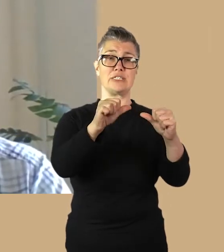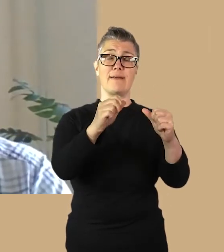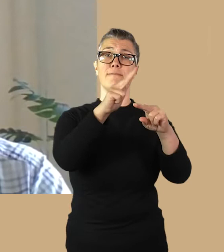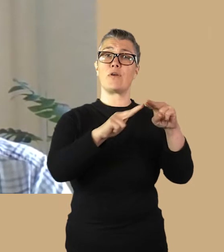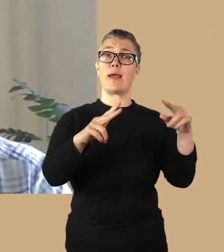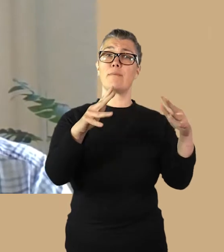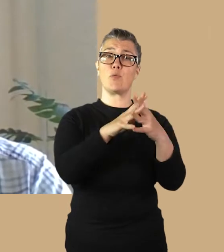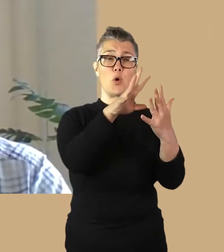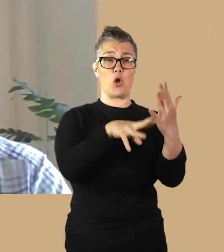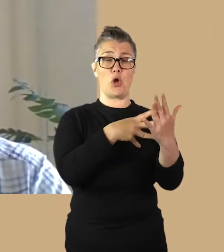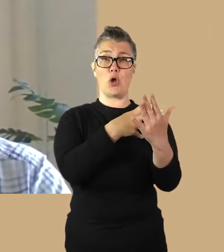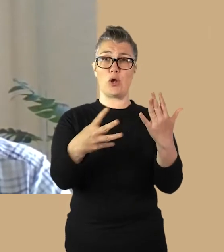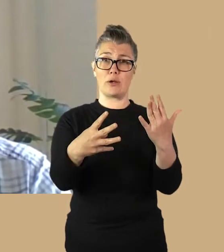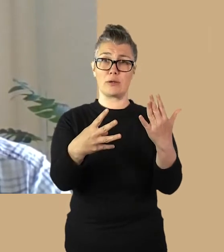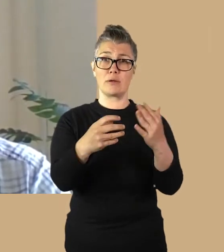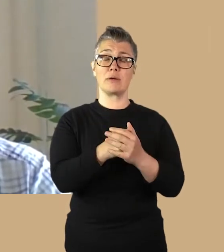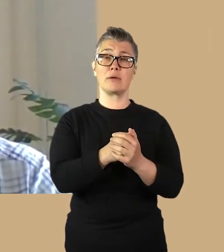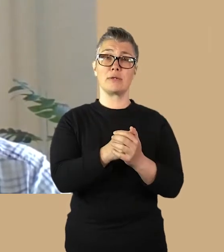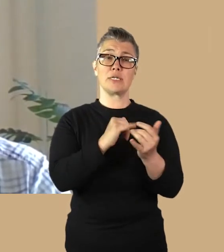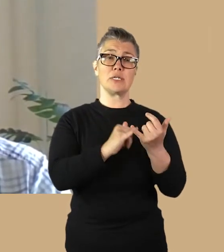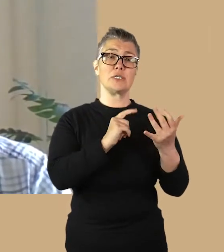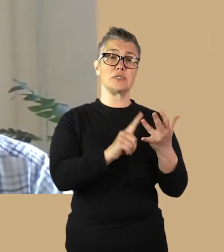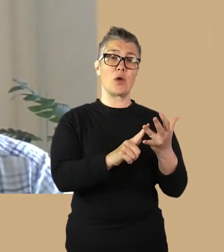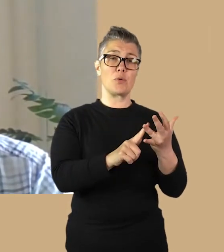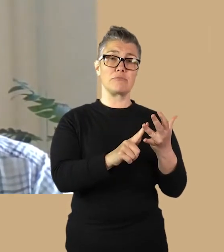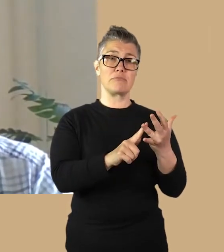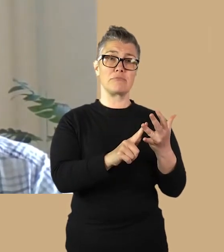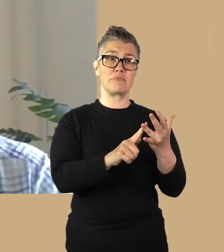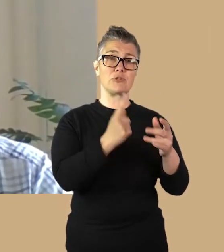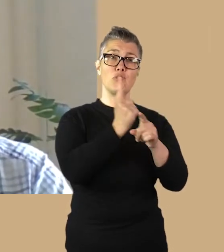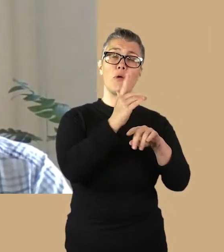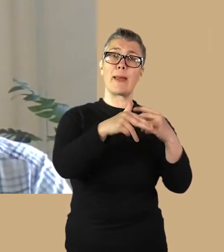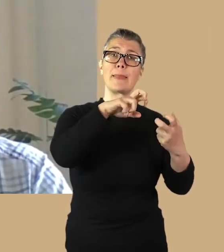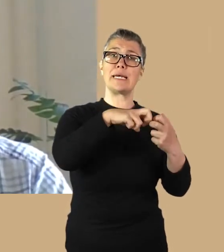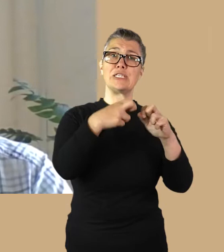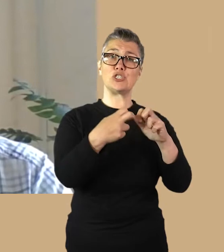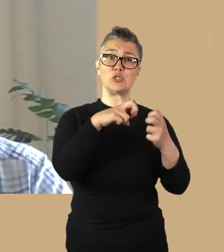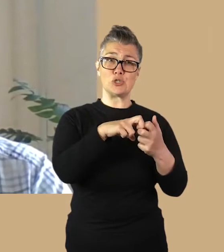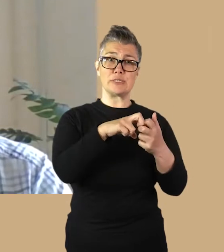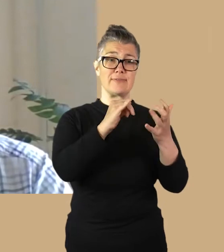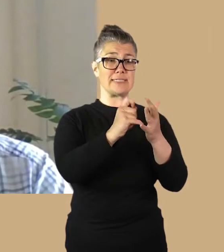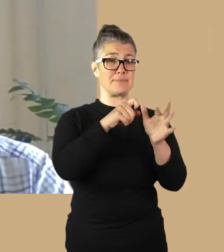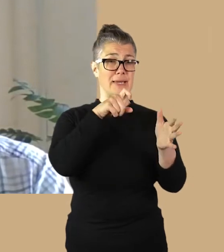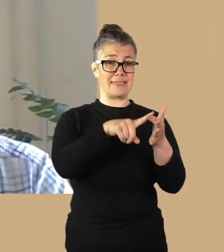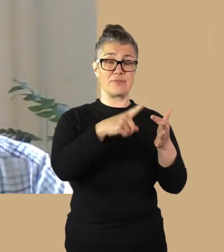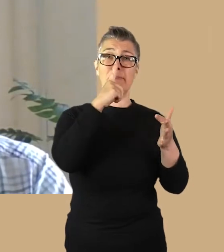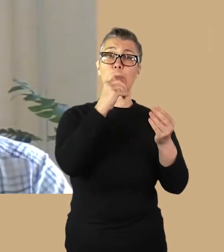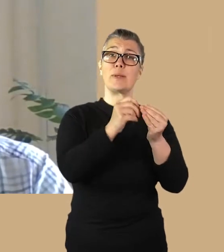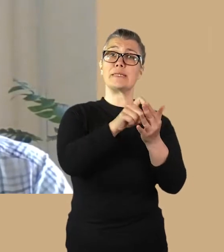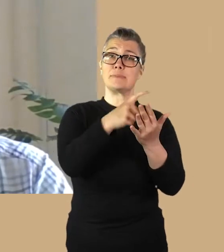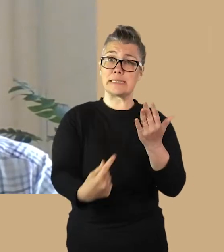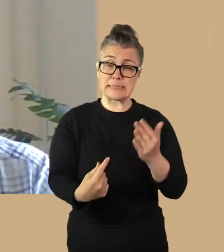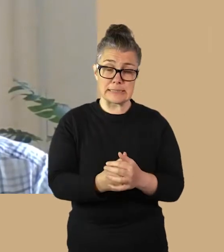framework, involved in highlighting the issues of SAYS for people with a disability, and being